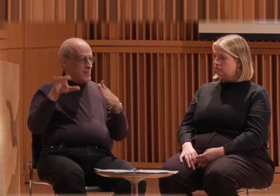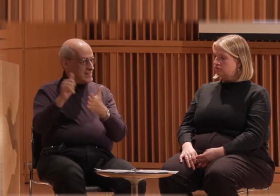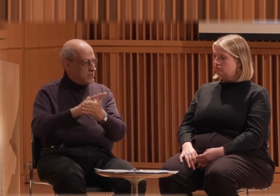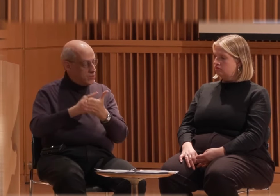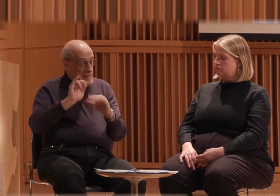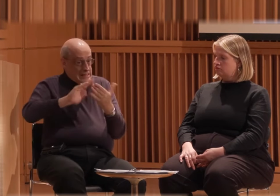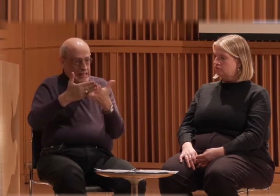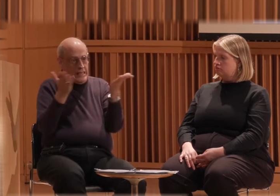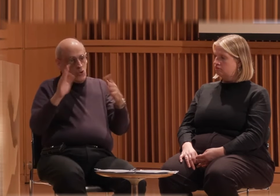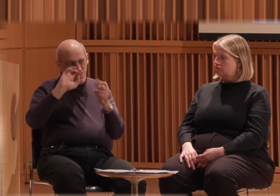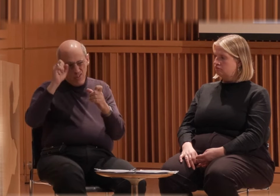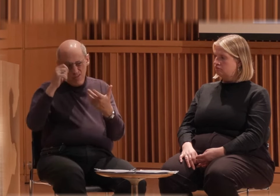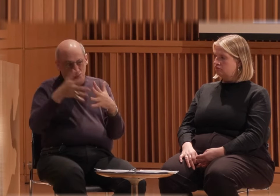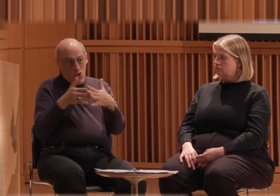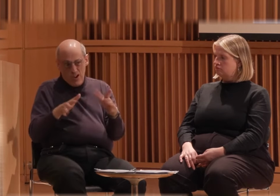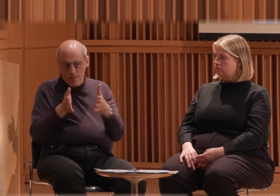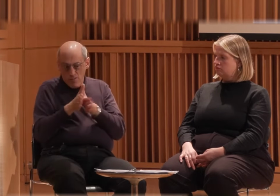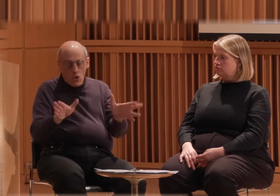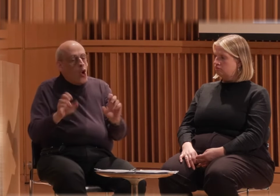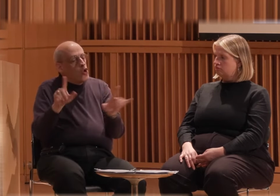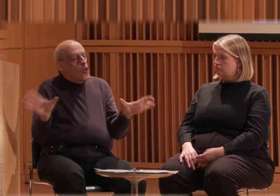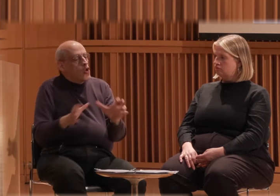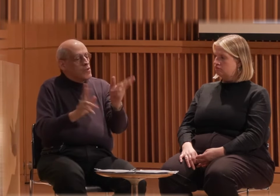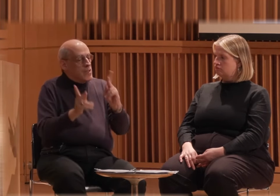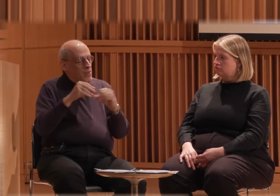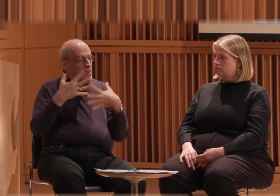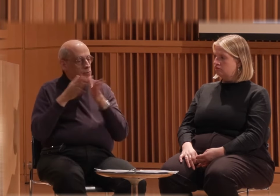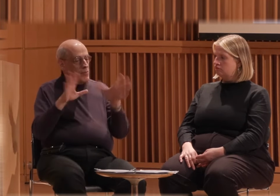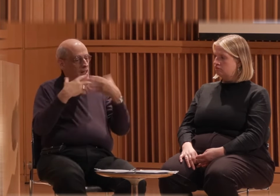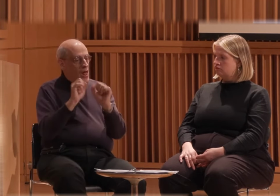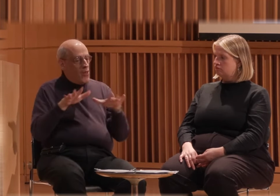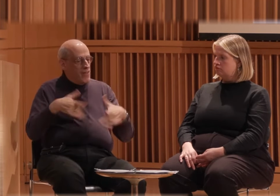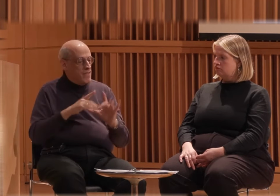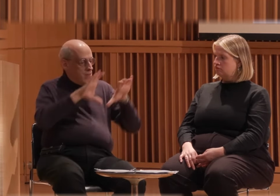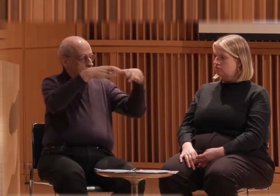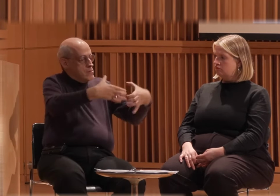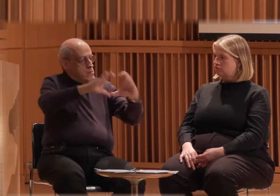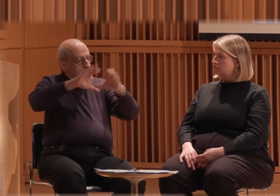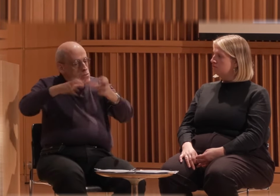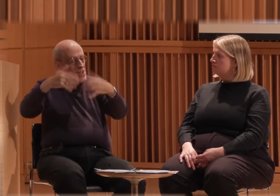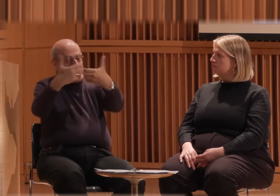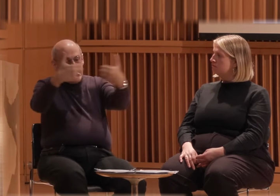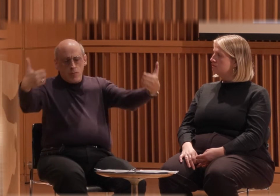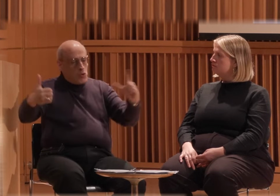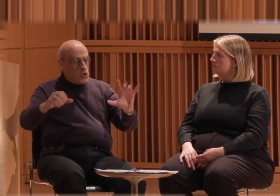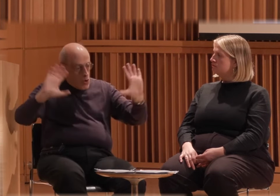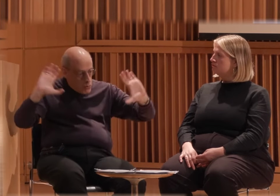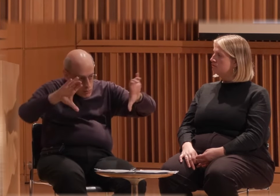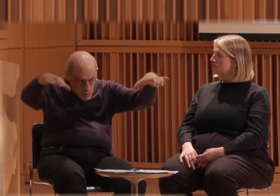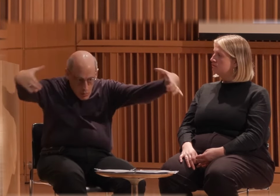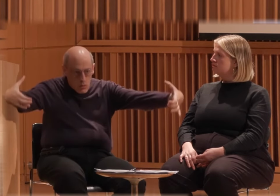And it also encourages people in public health not to silo themselves, but to see themselves as kind of part of a